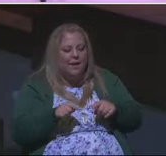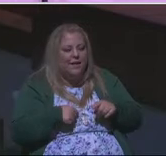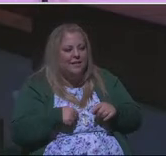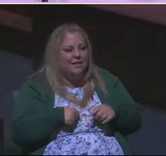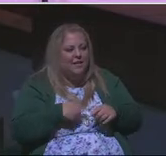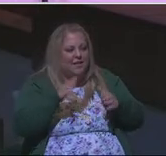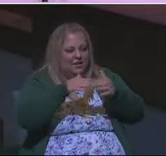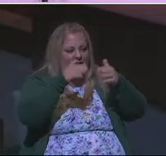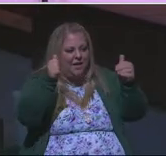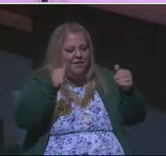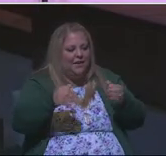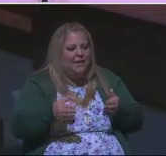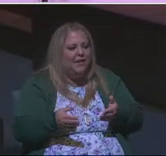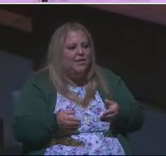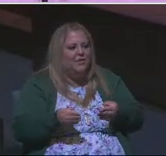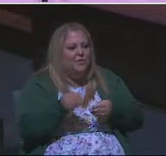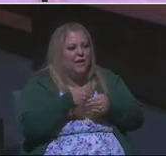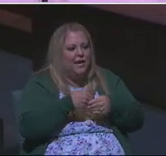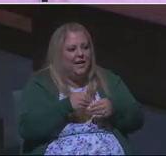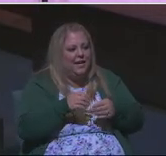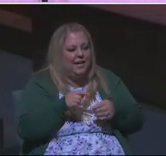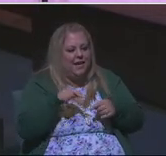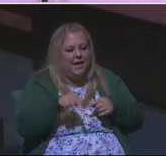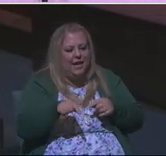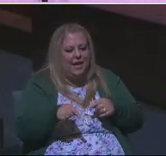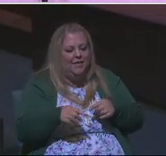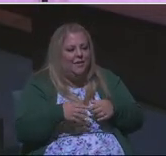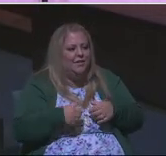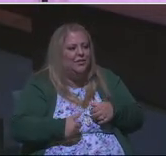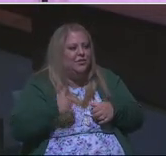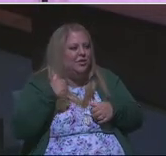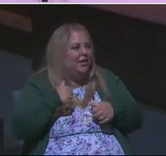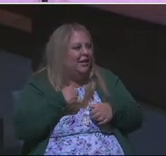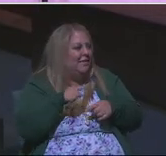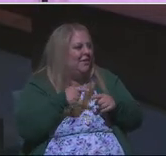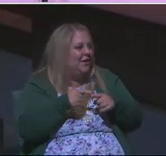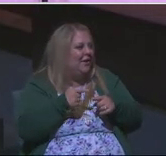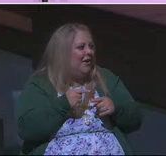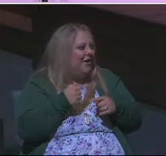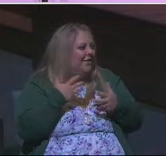heaven to gain and a hell to shun, and when the roll is called up yonder, I'll be there.